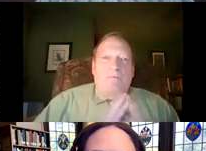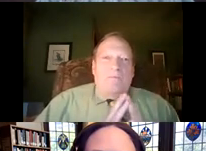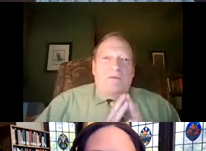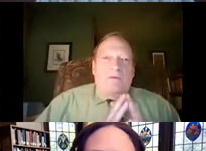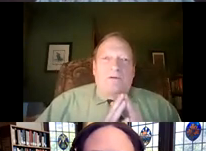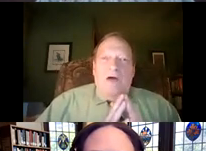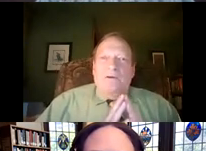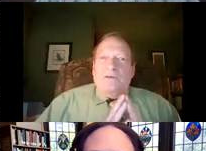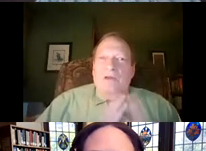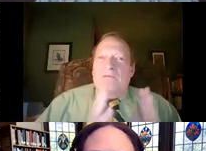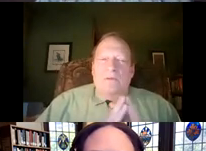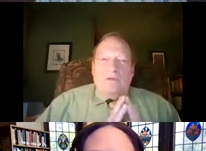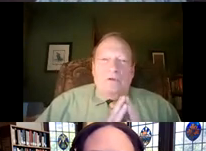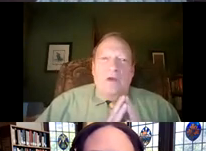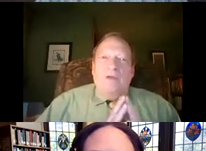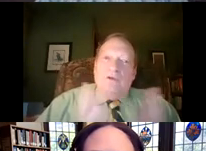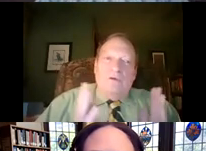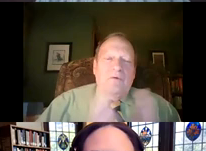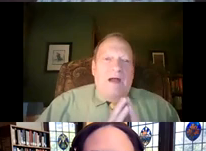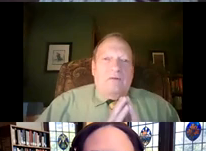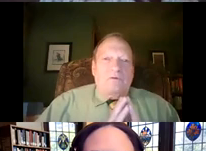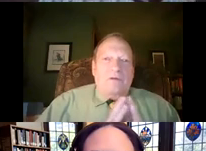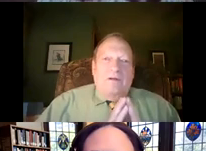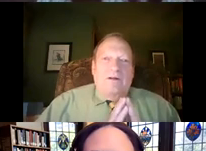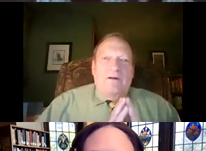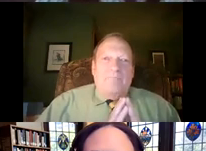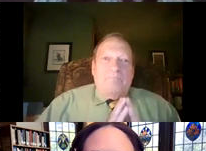which college life that must have looked strange to you, in fact,